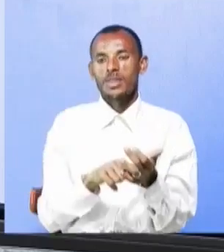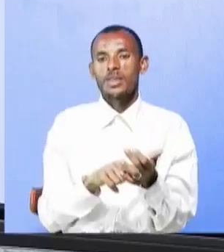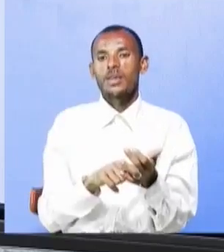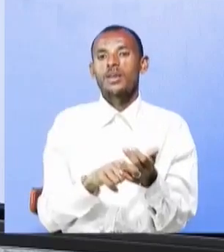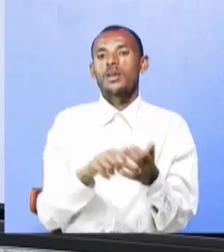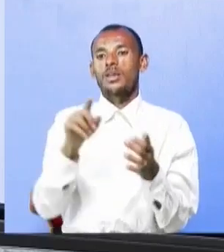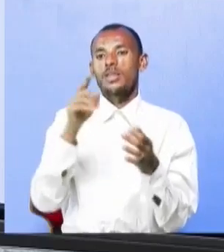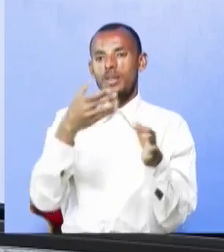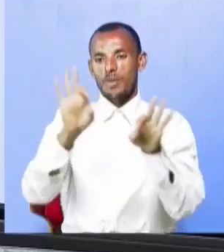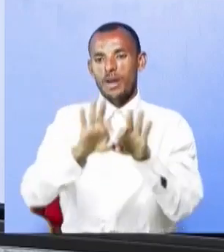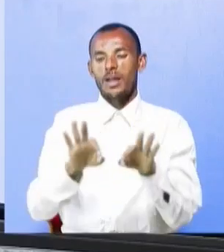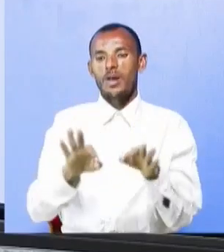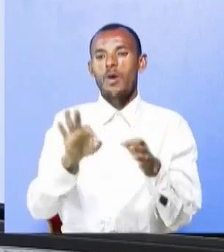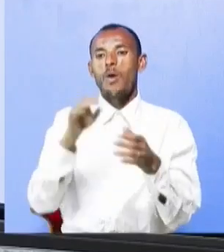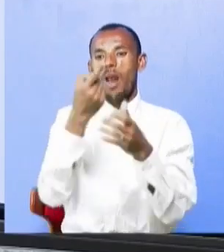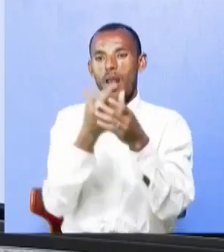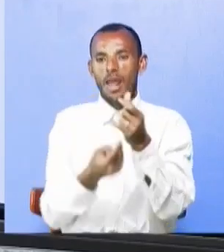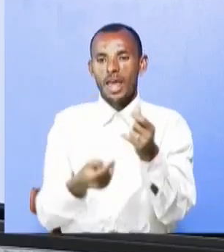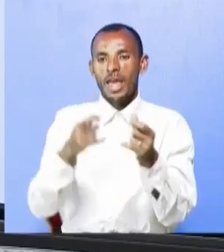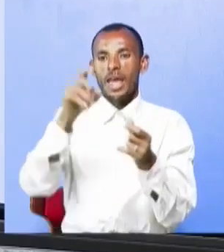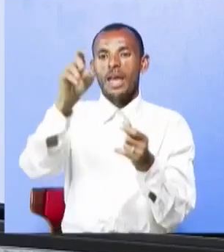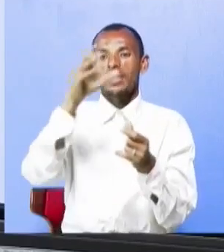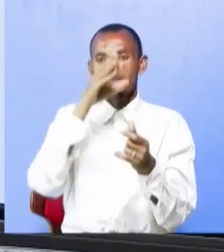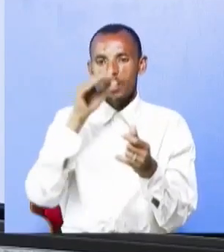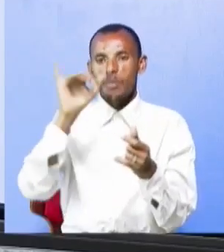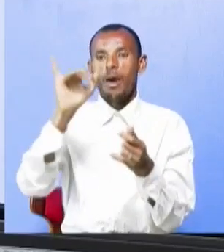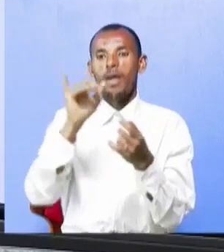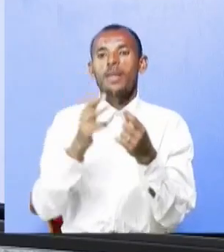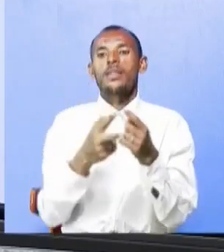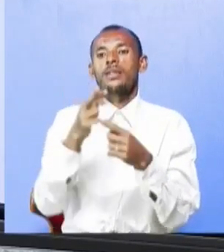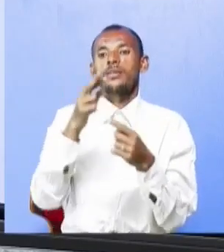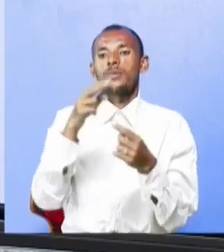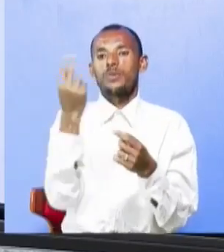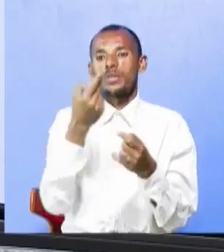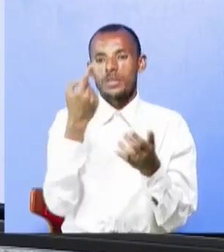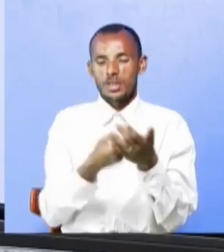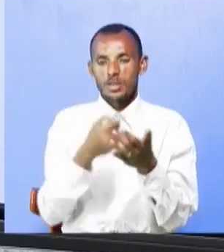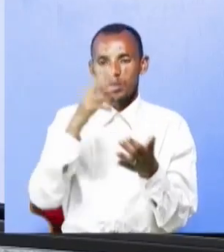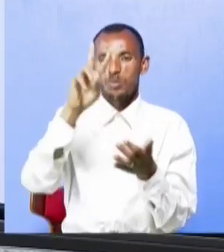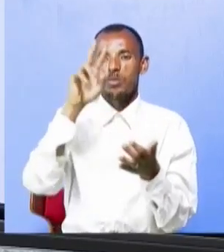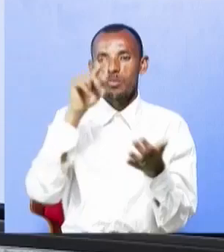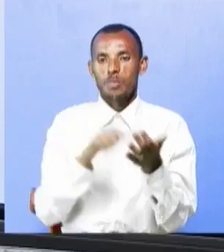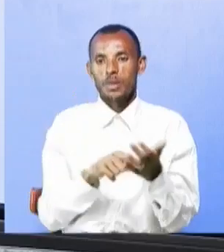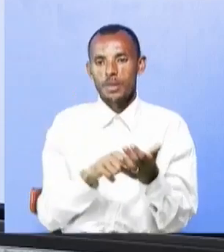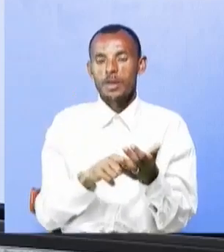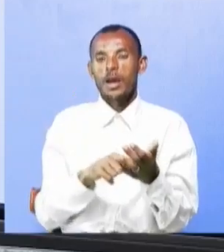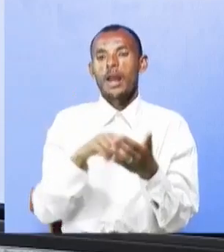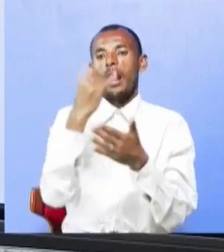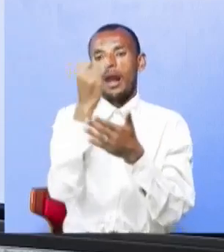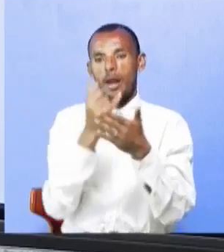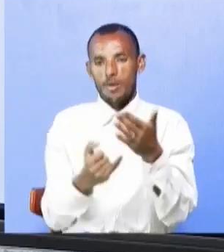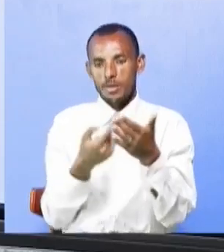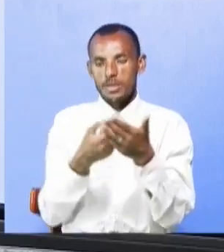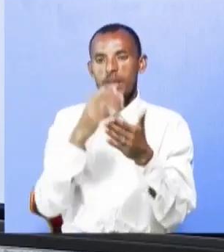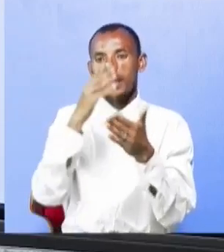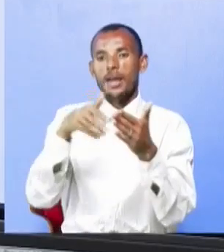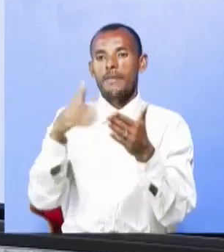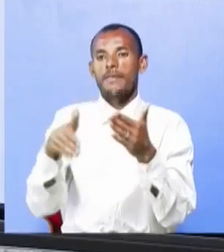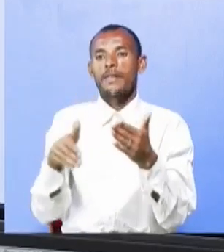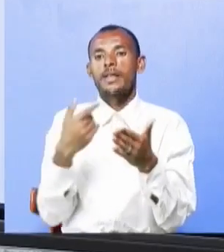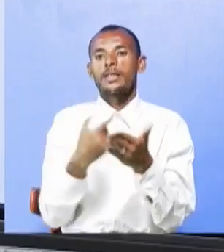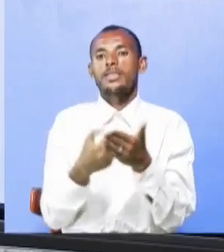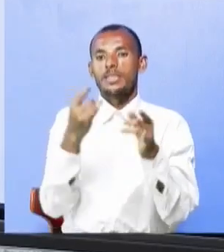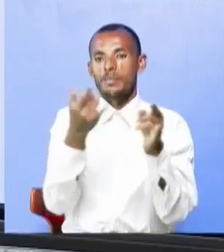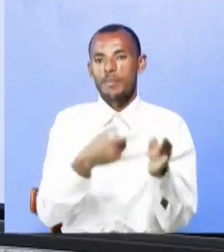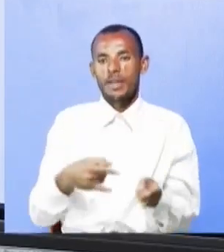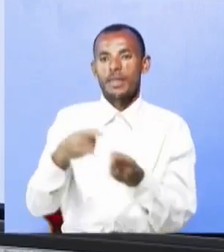only the x and the y intercept. So using those 2 points, you can sketch the graph. So this